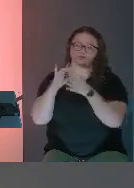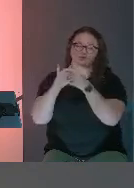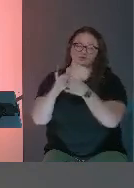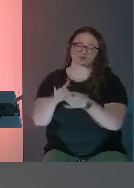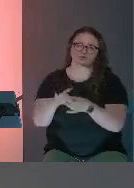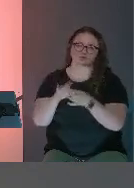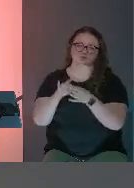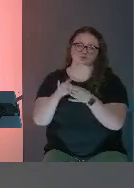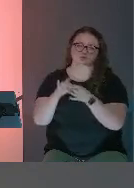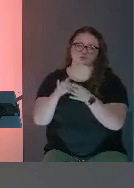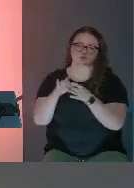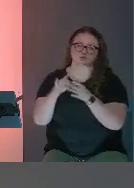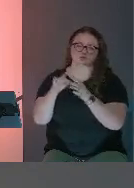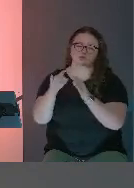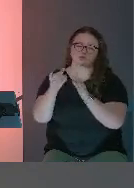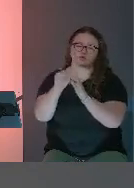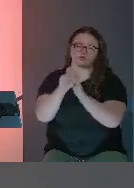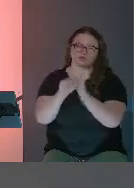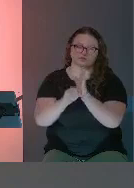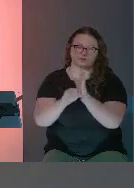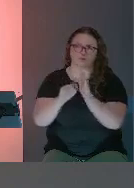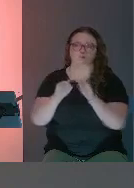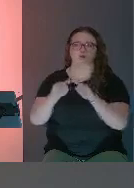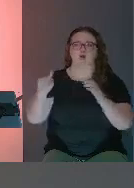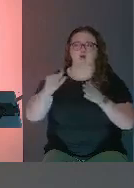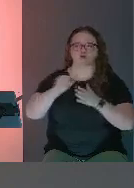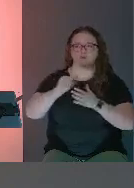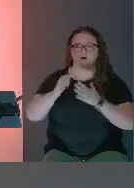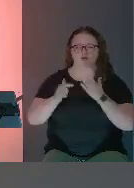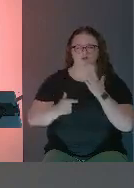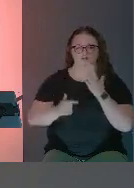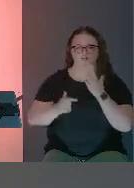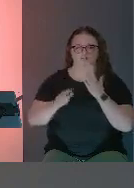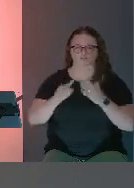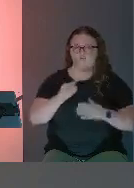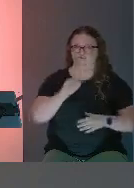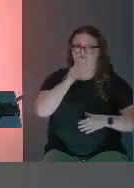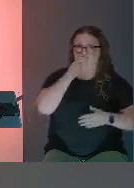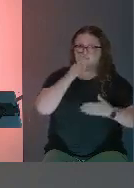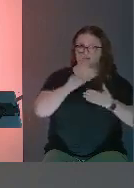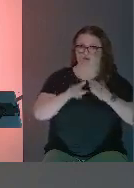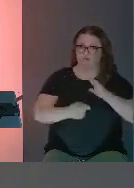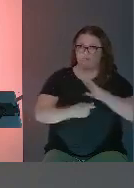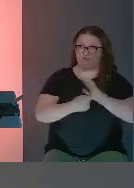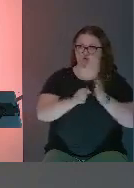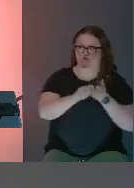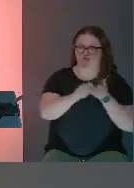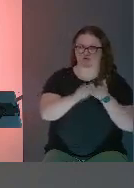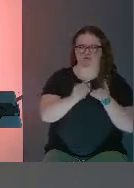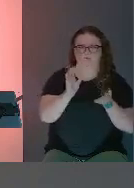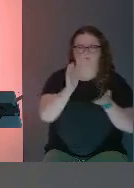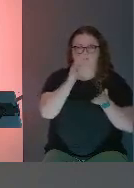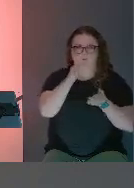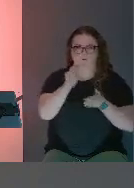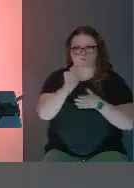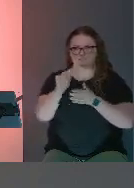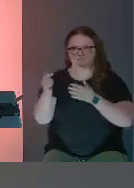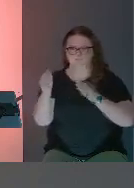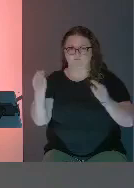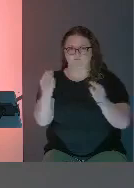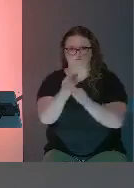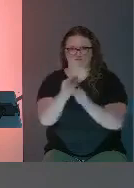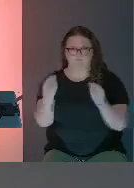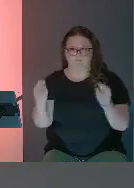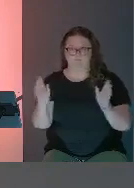Testament. However, chronologically, they're the first letters that the Apostle Paul writes. Reason being is